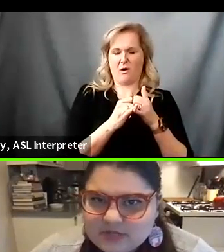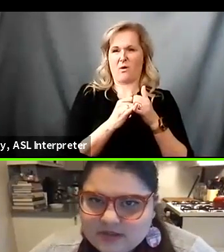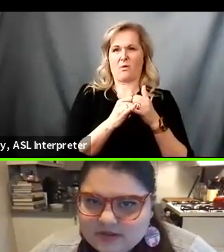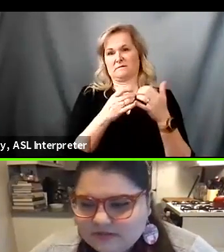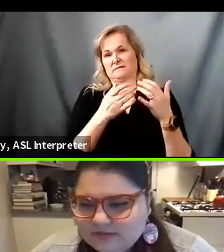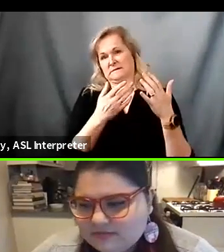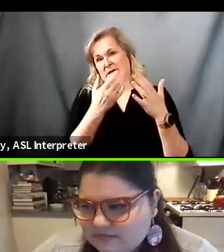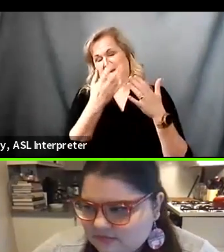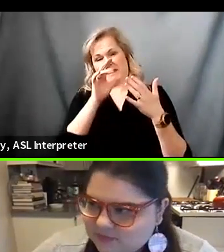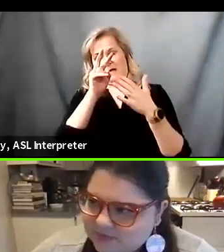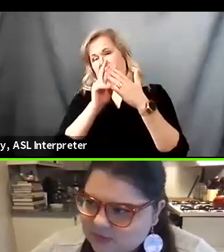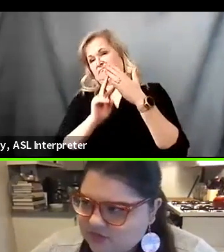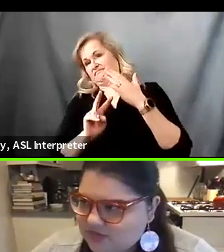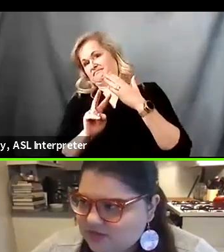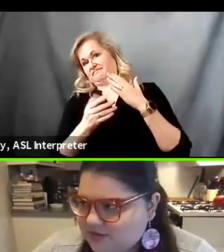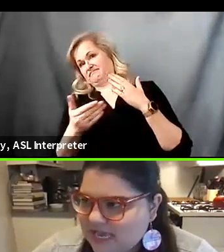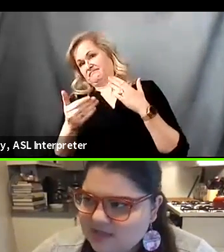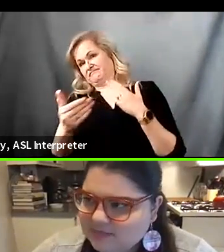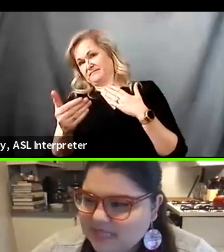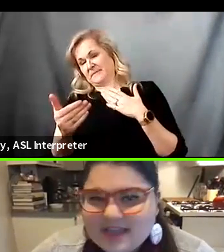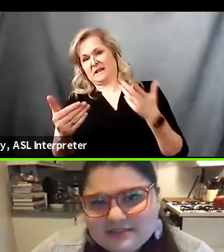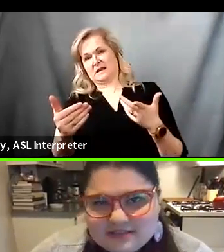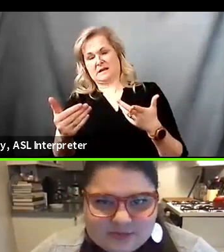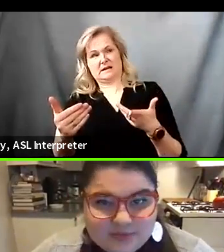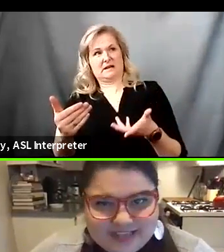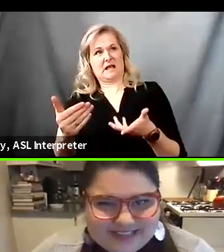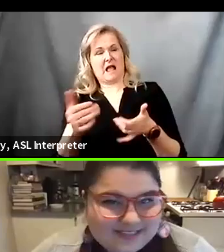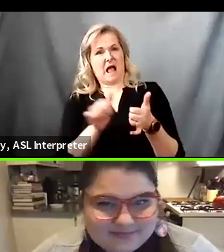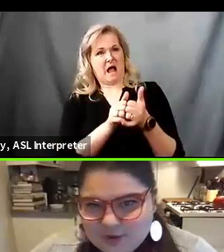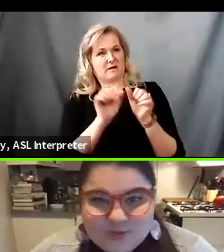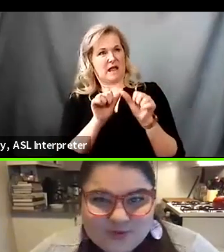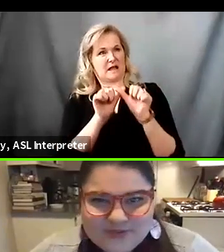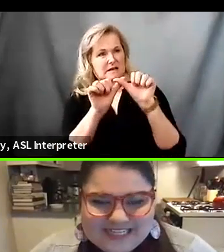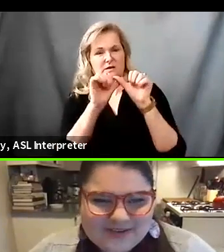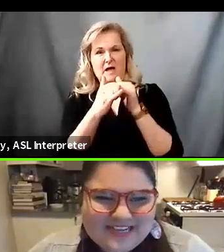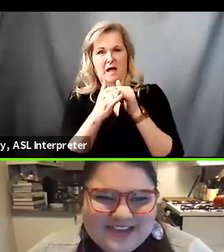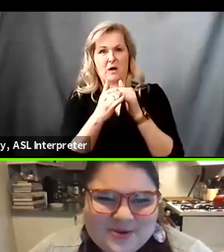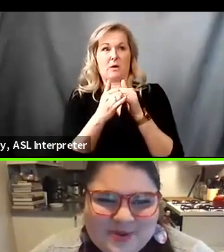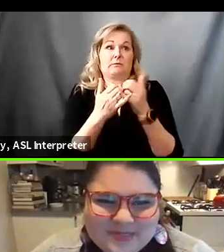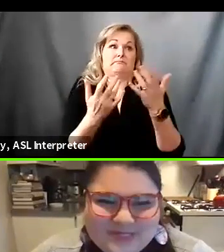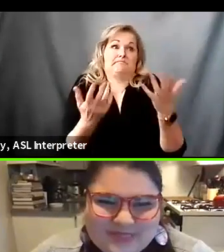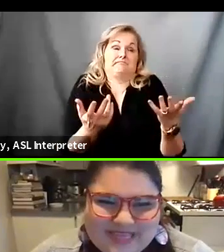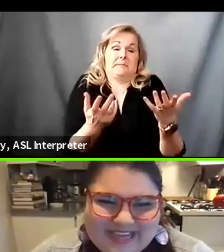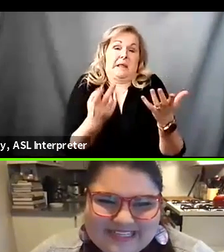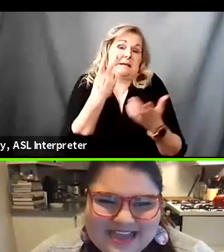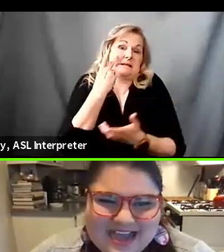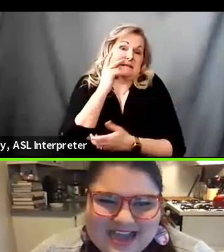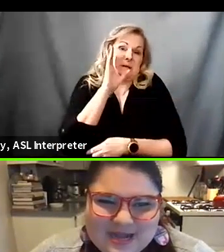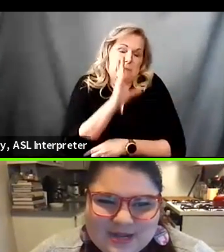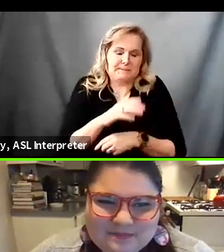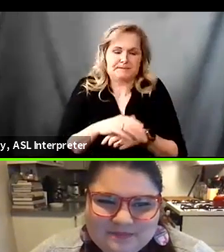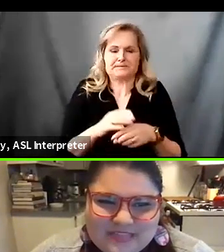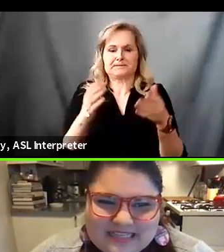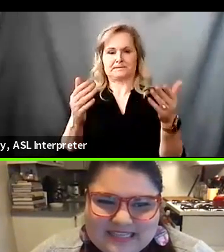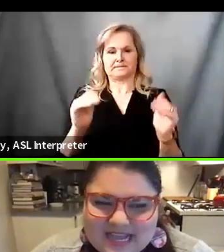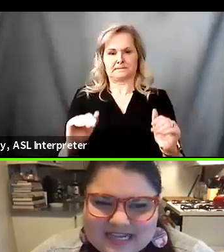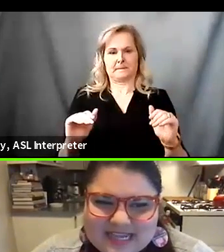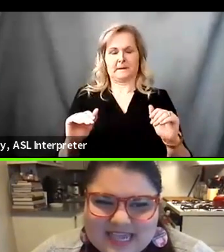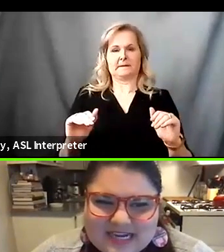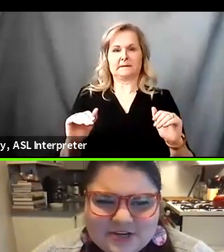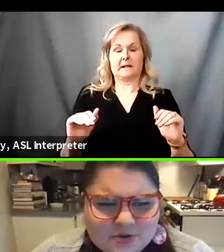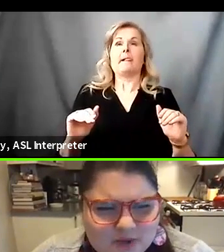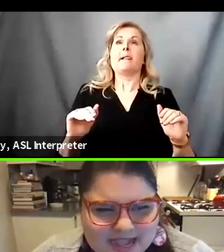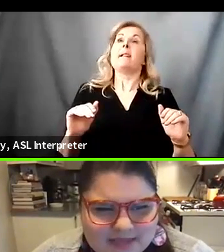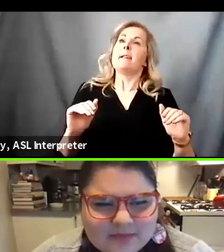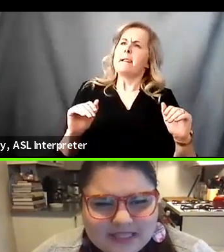unforeseeable future timeline place. We'll find out what we'll do with that. Yeah,